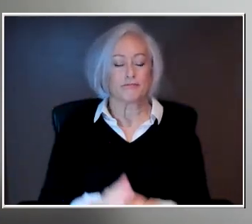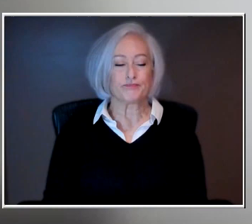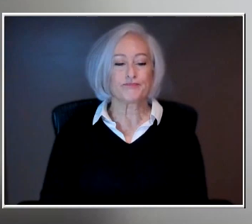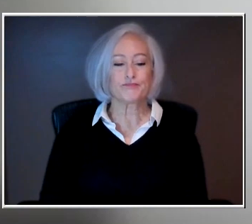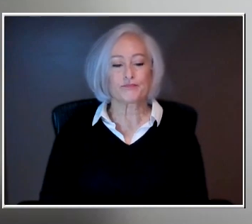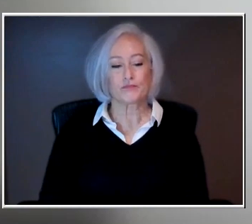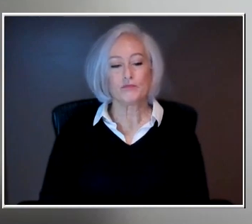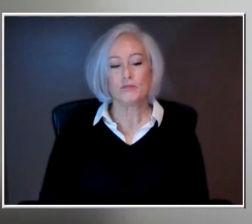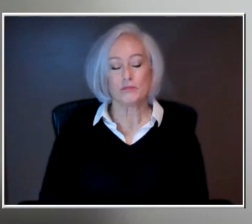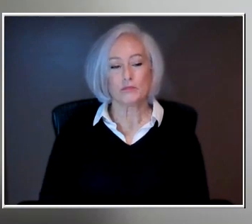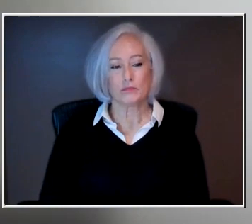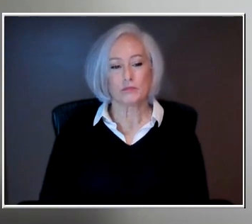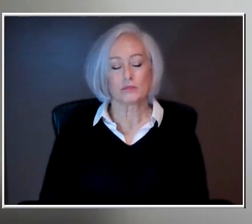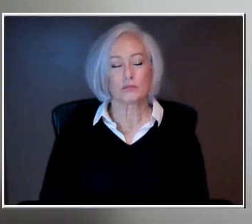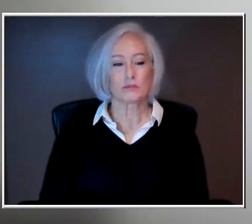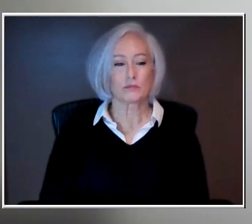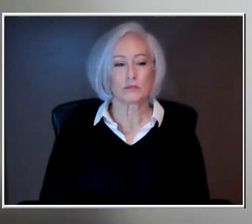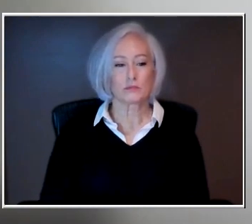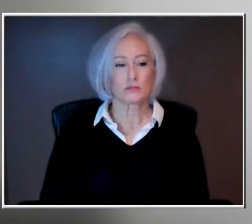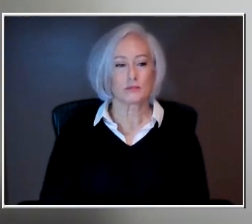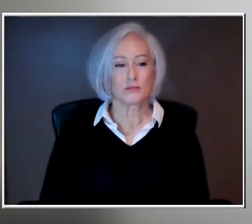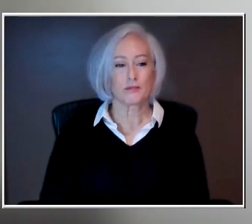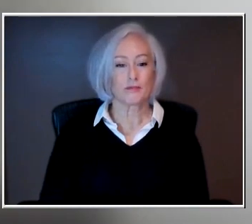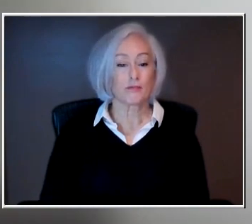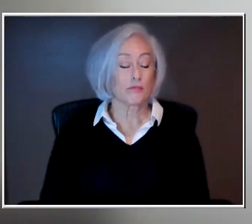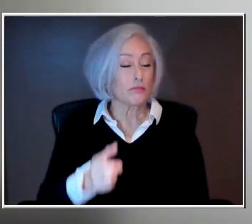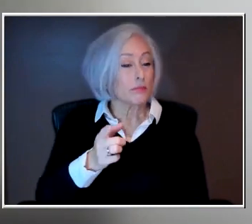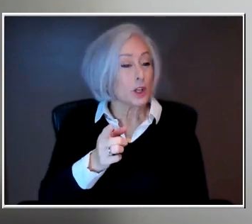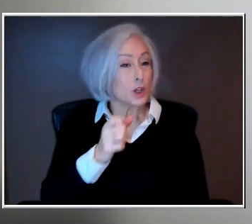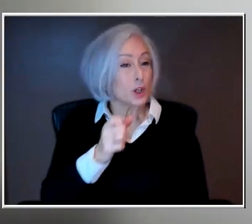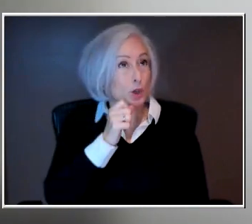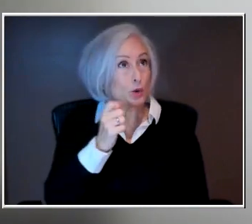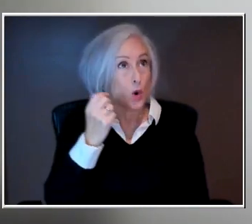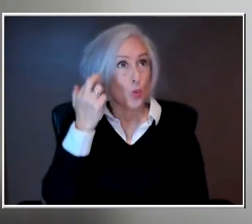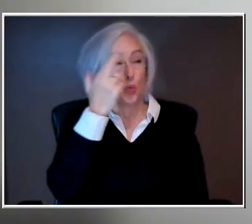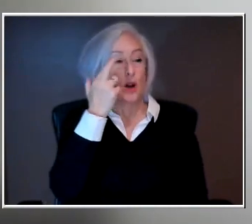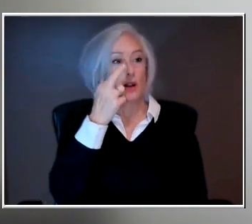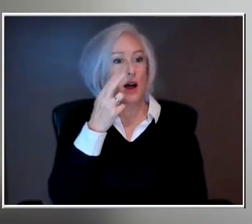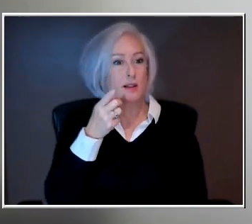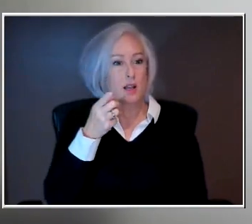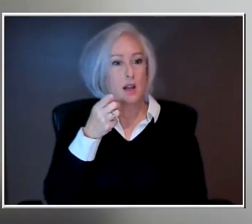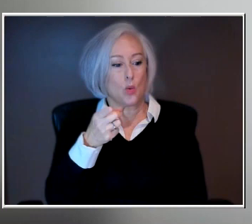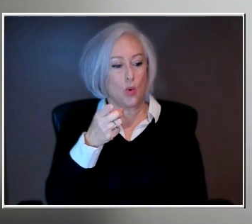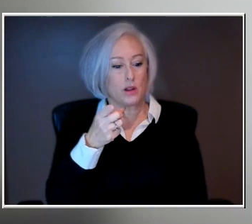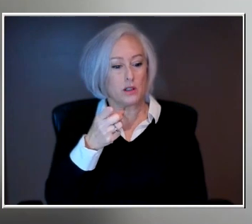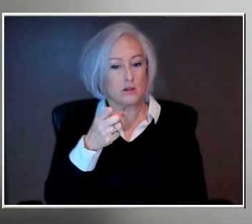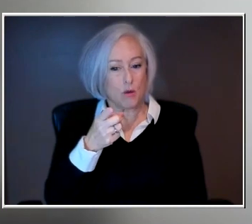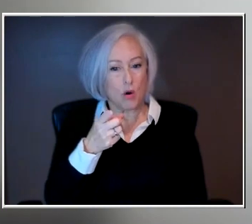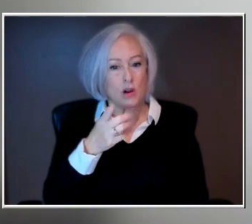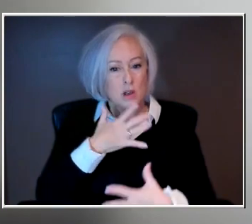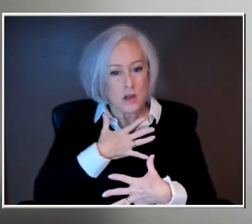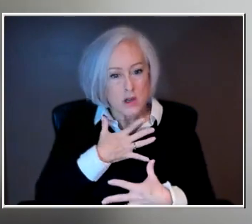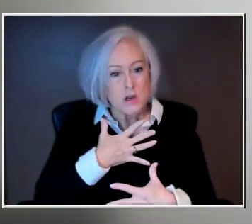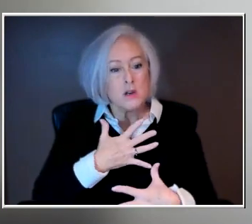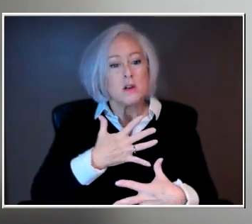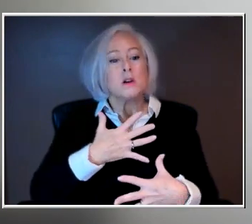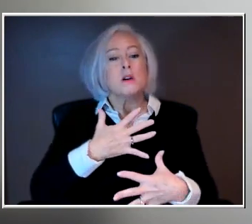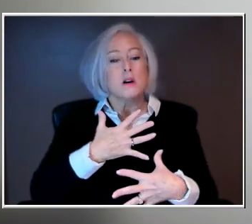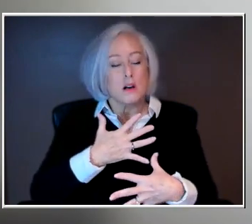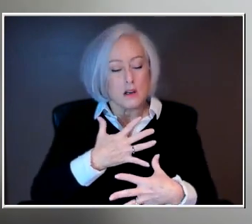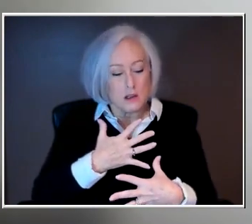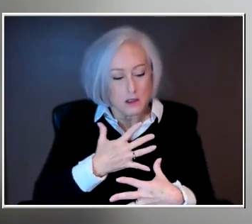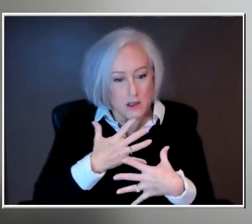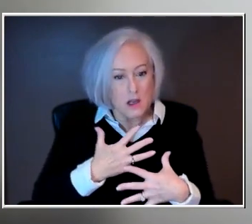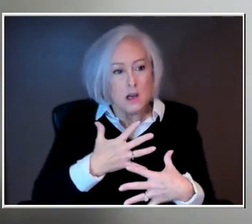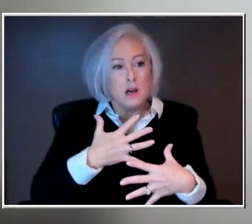just you don't realize, as you're working harder to breathe, you're just losing more